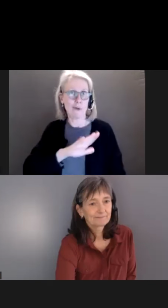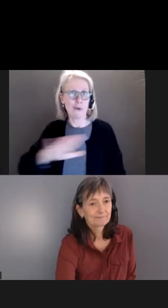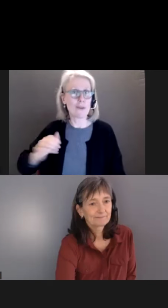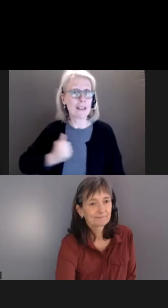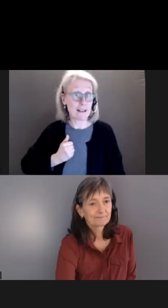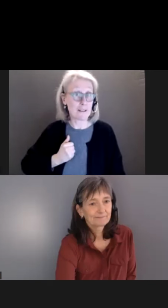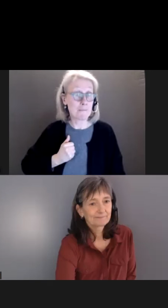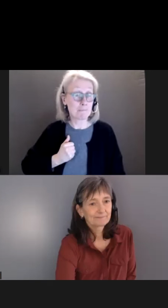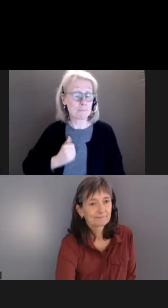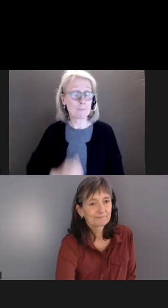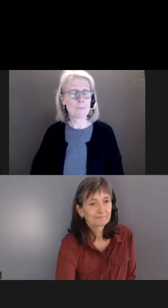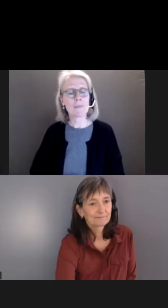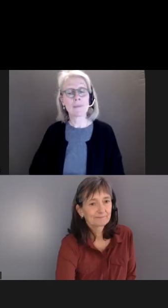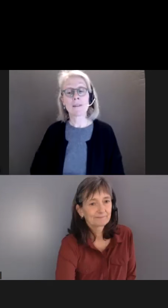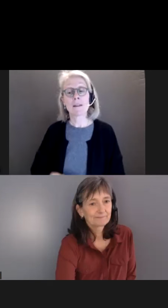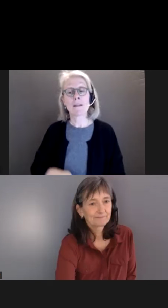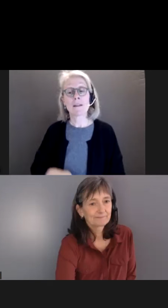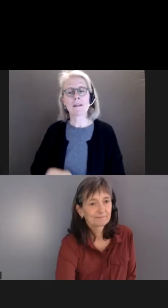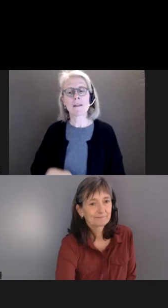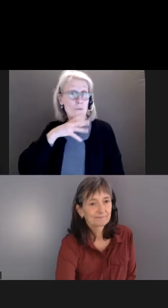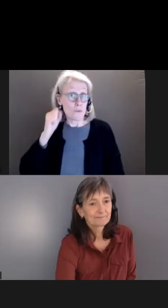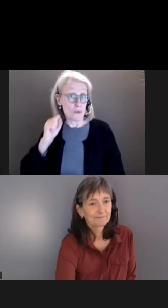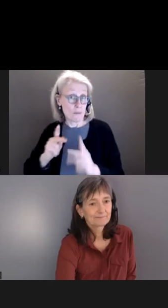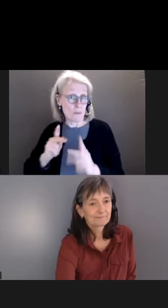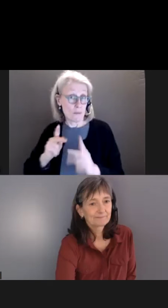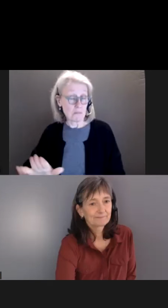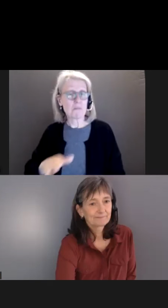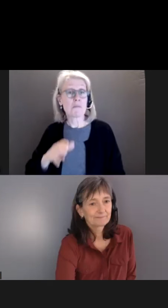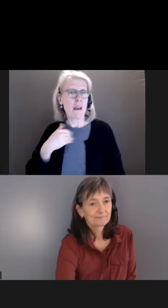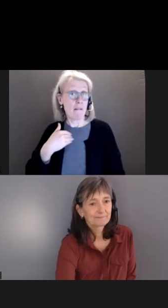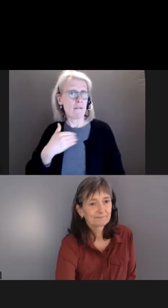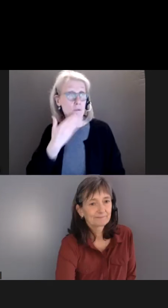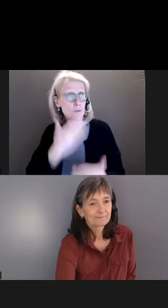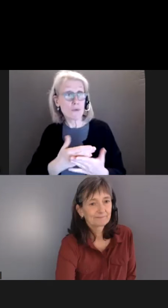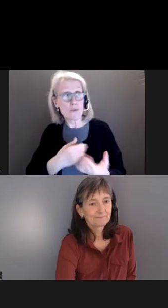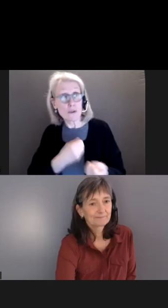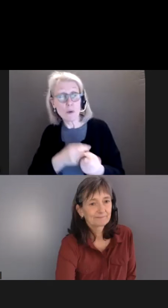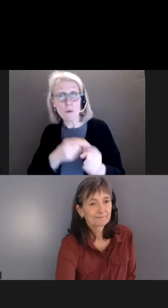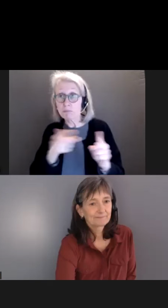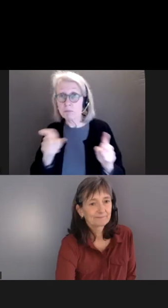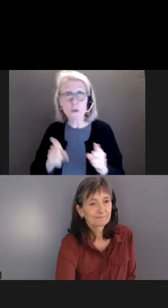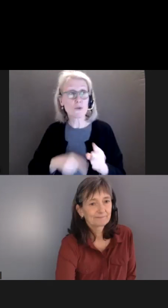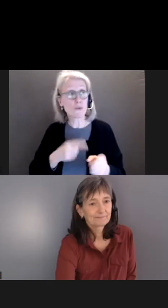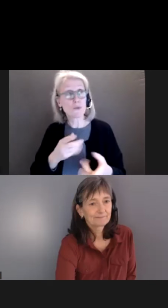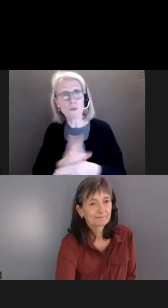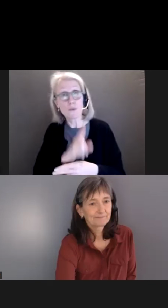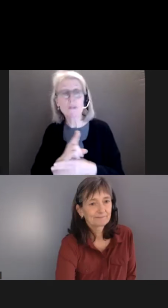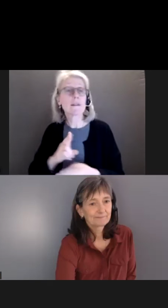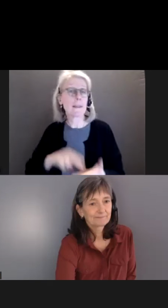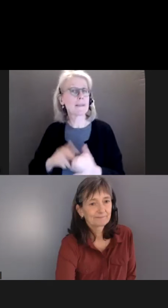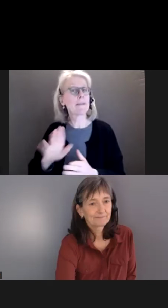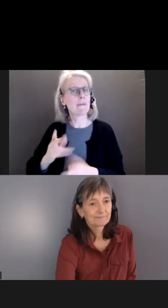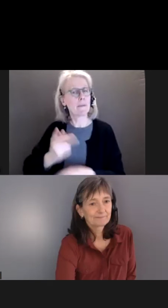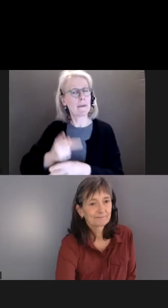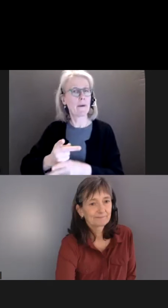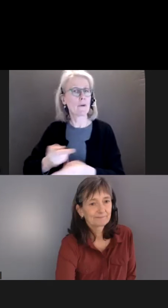So if older Canadians had reliable home and community-based care to rely on, this would really improve the quality of care they receive, while